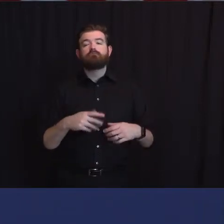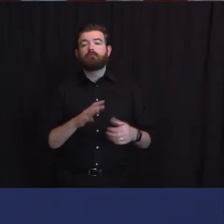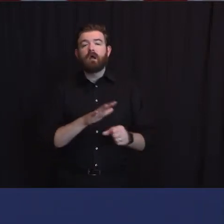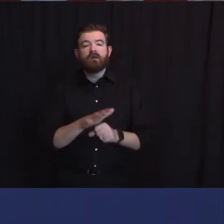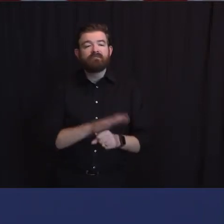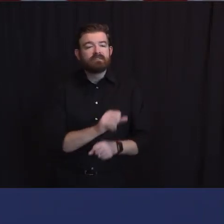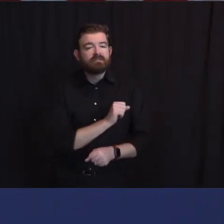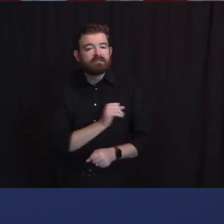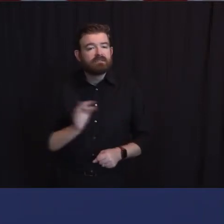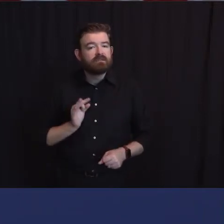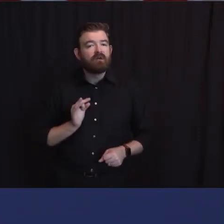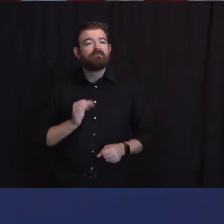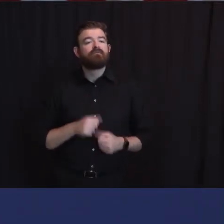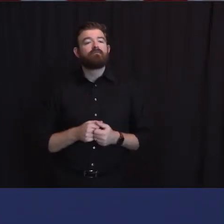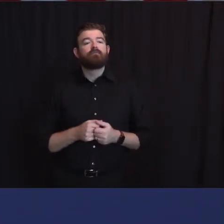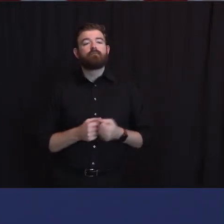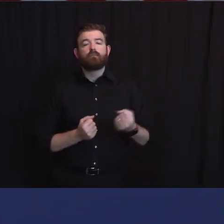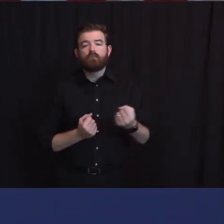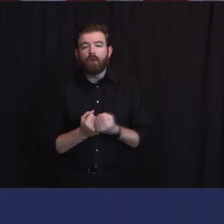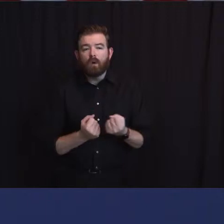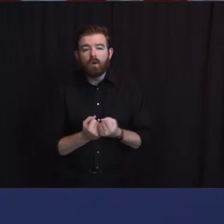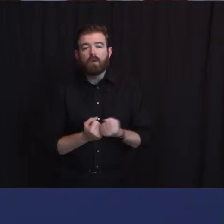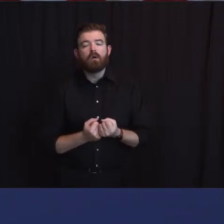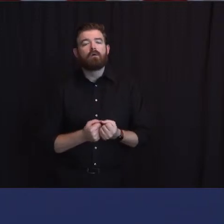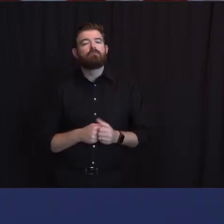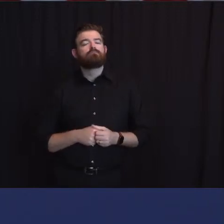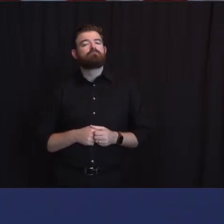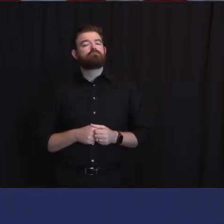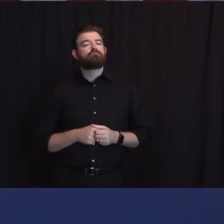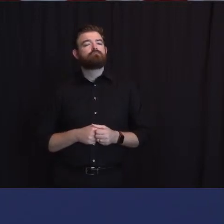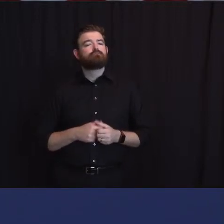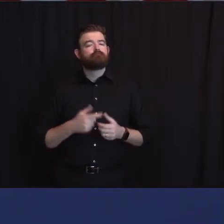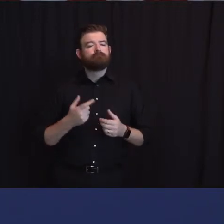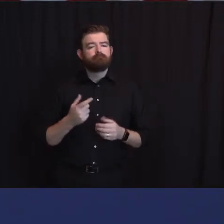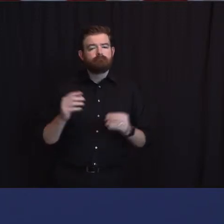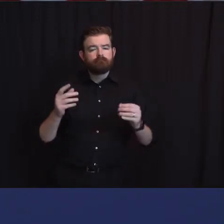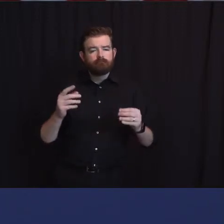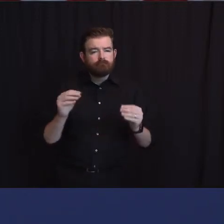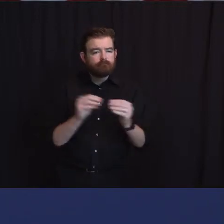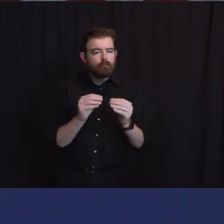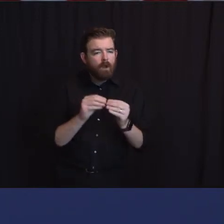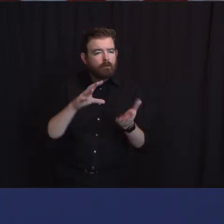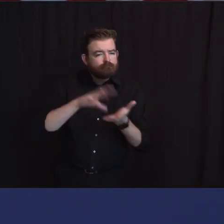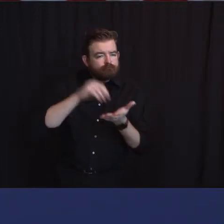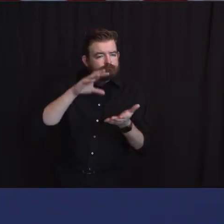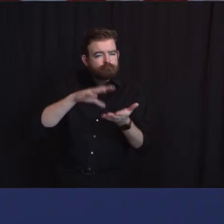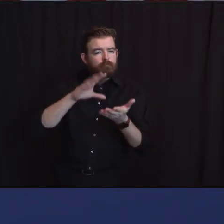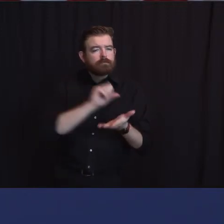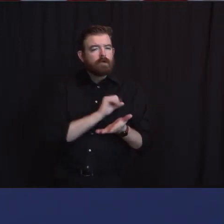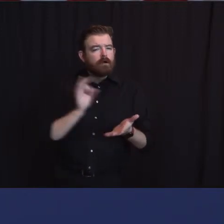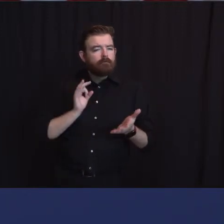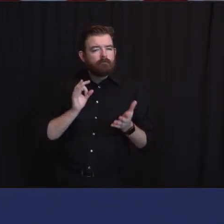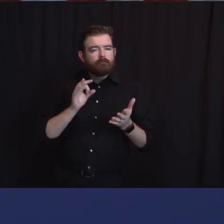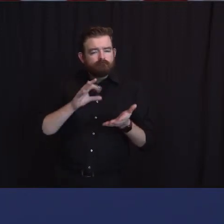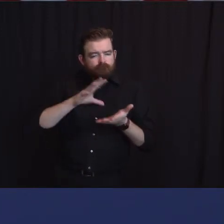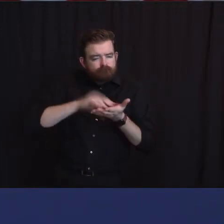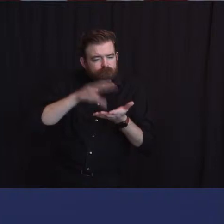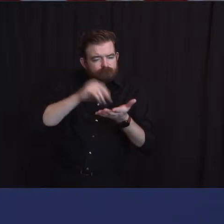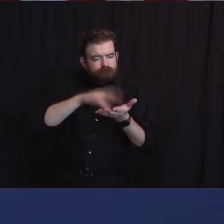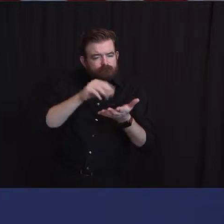and capacity to implement learning acceleration and small group and targeted interventions for